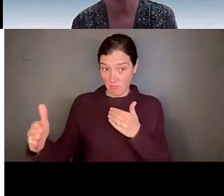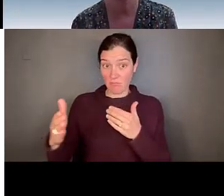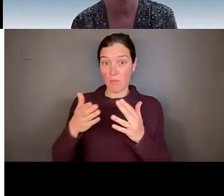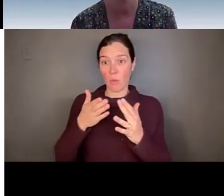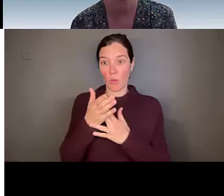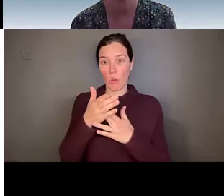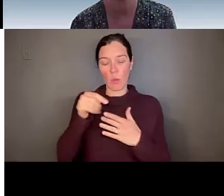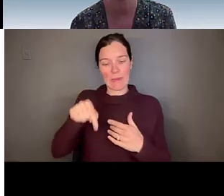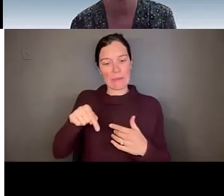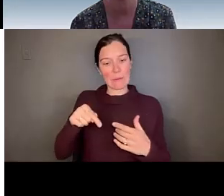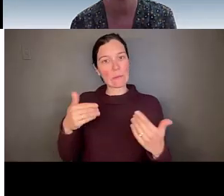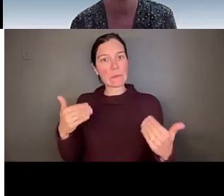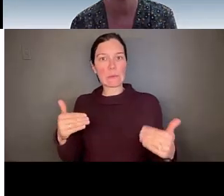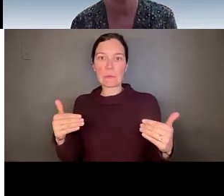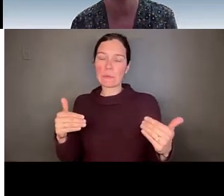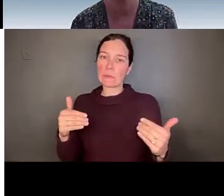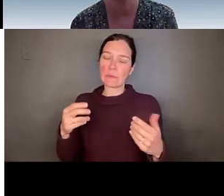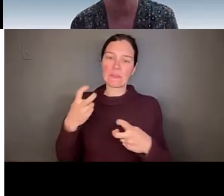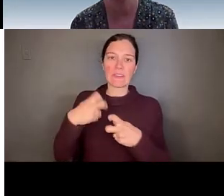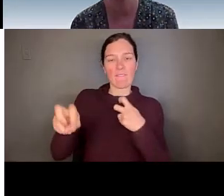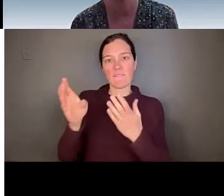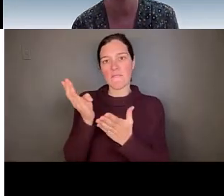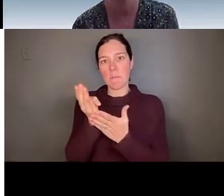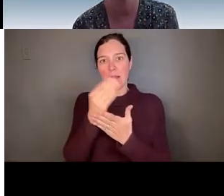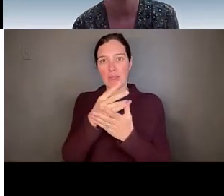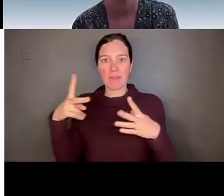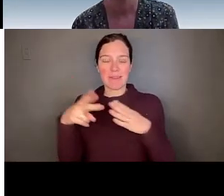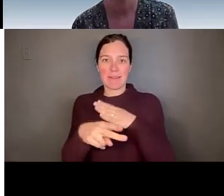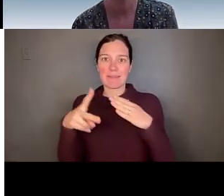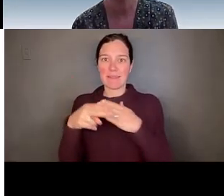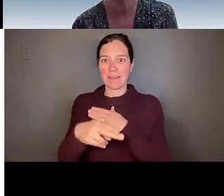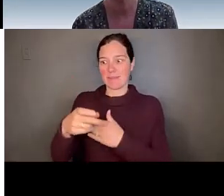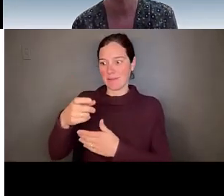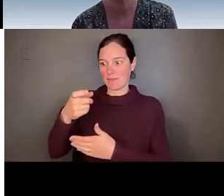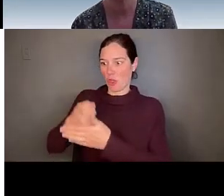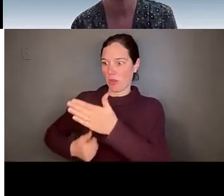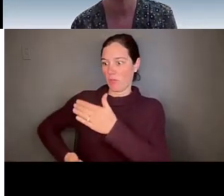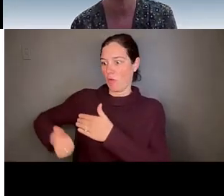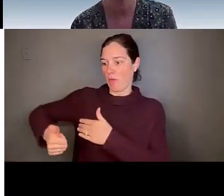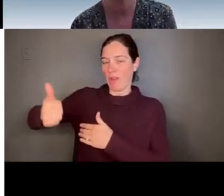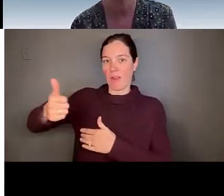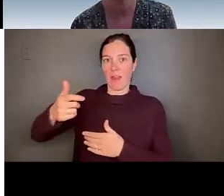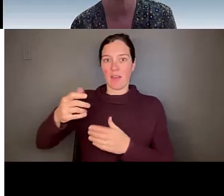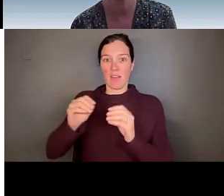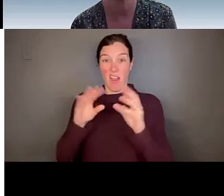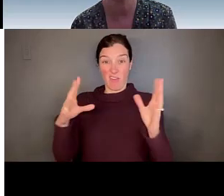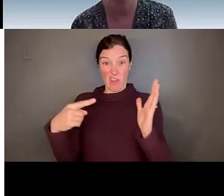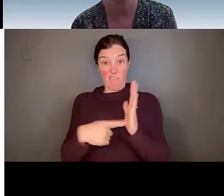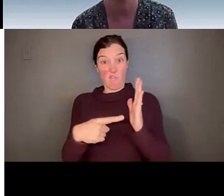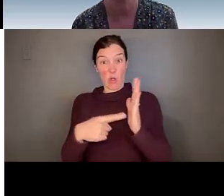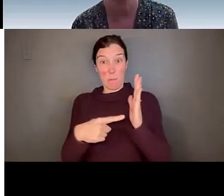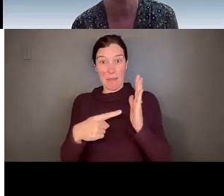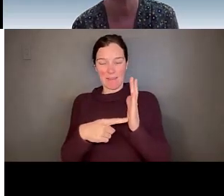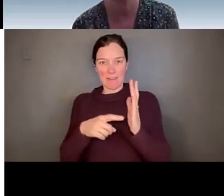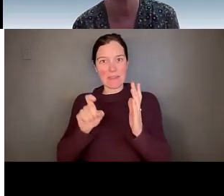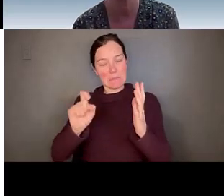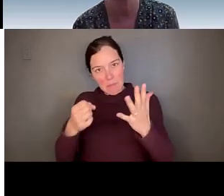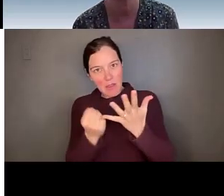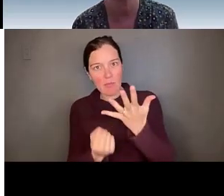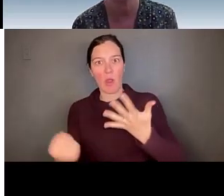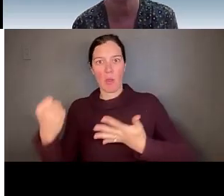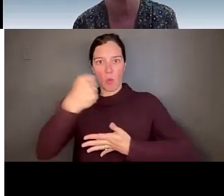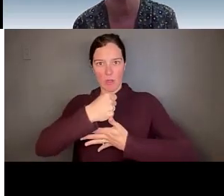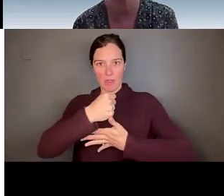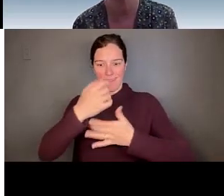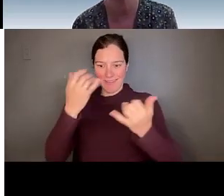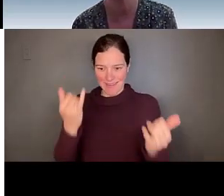these very difficult budget reductions and escalating healthcare costs, it's clear that affordability will have to be more highly prioritized